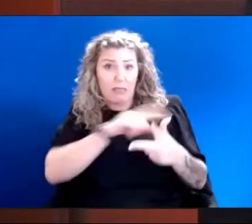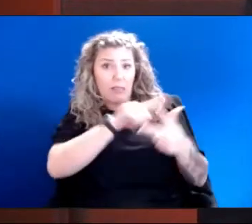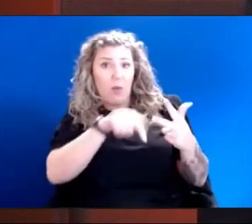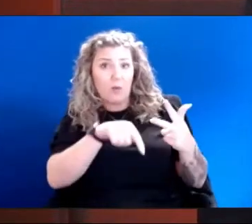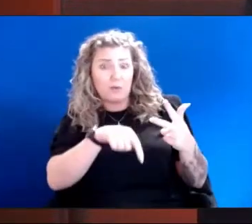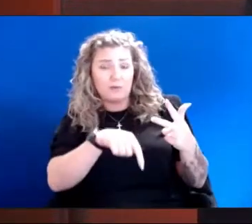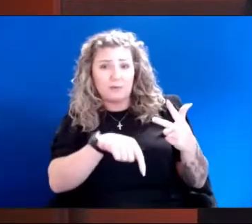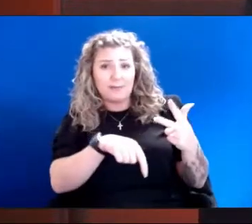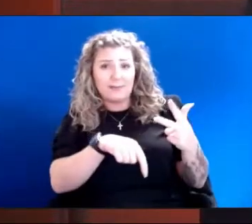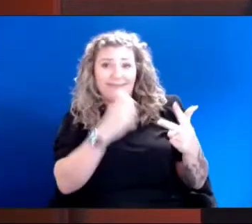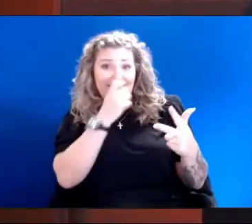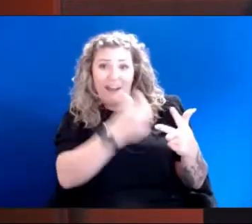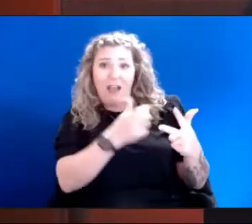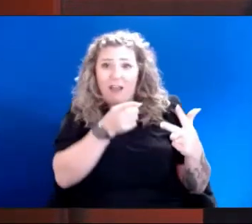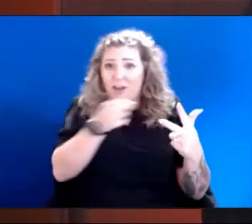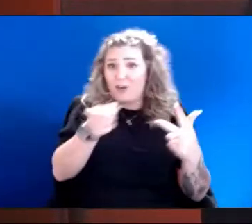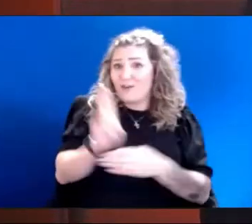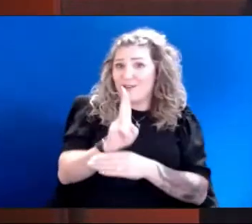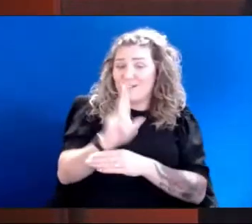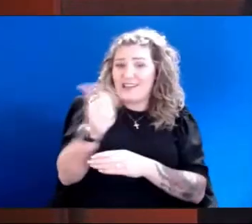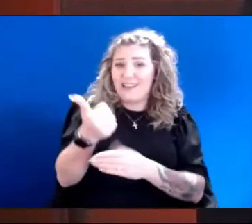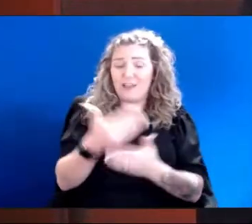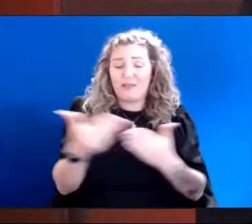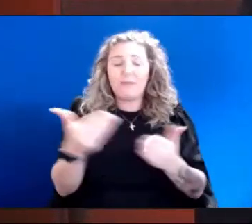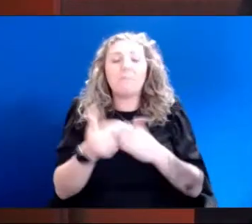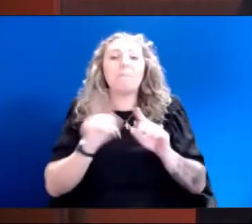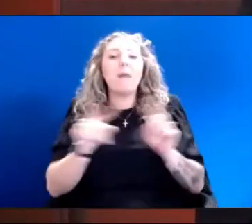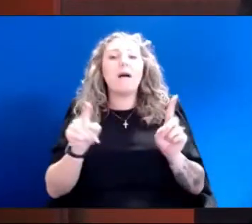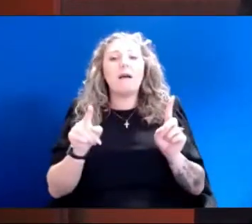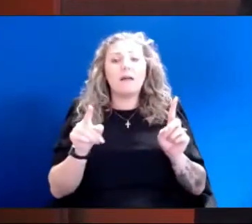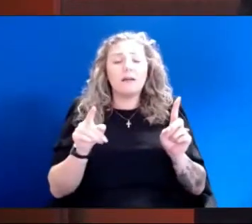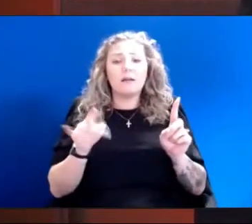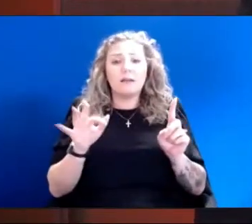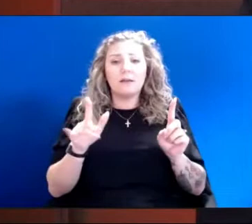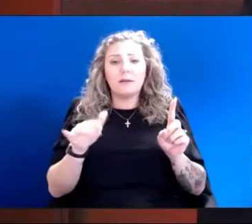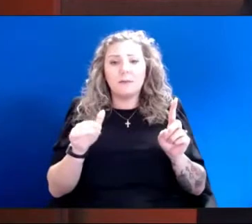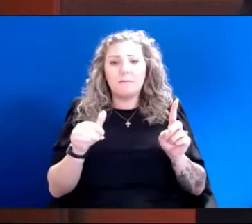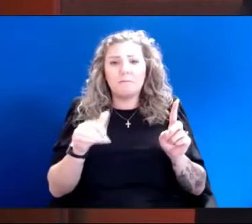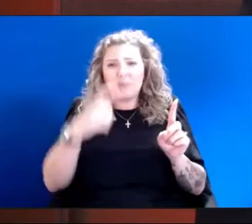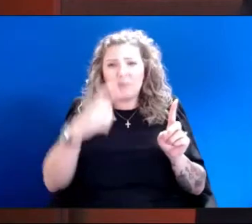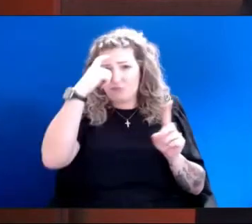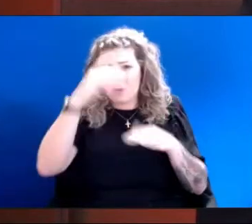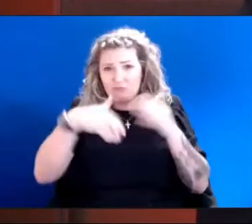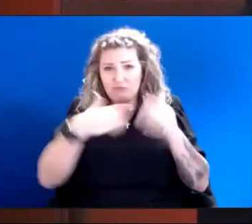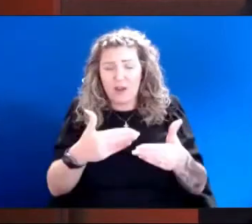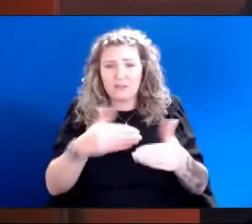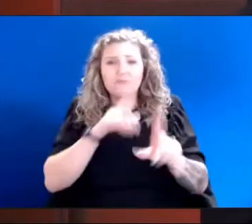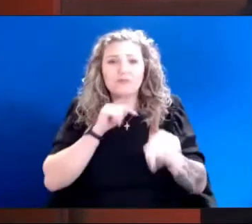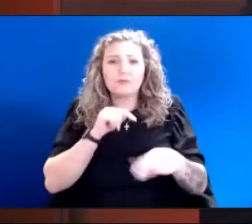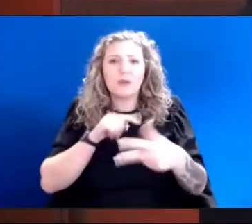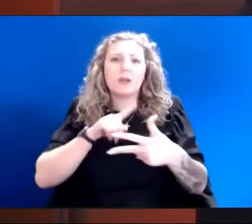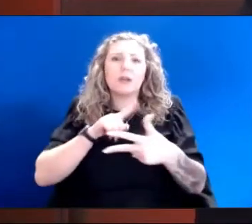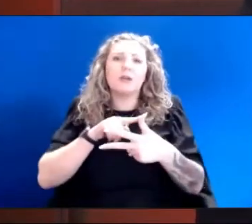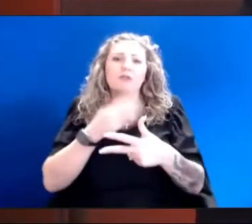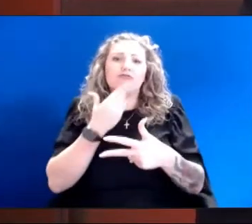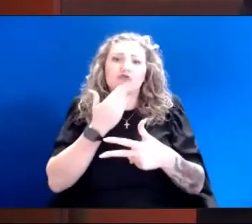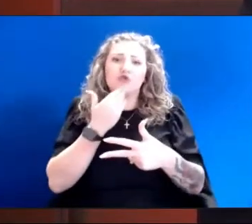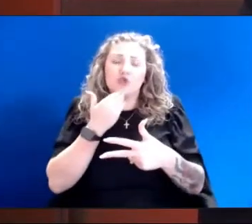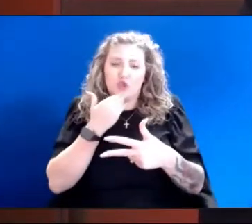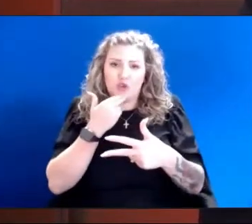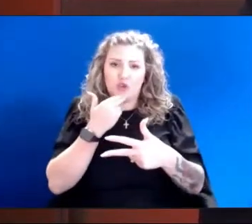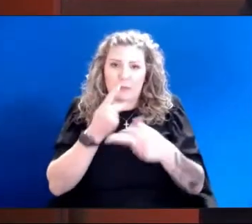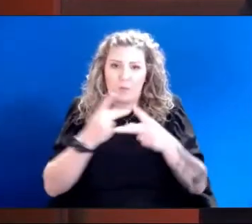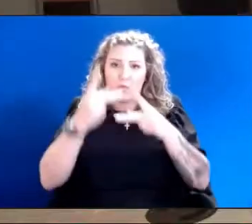triggering. But I think that in terms of brain process and response, sugar is going to leap to the front of the class on that